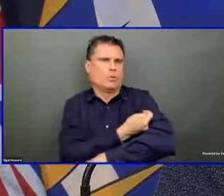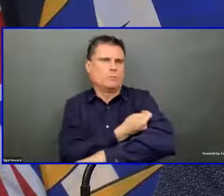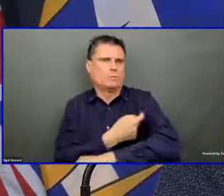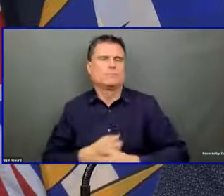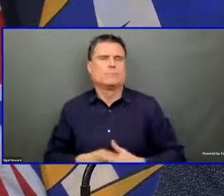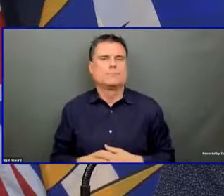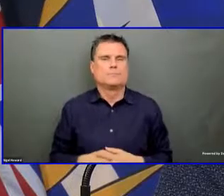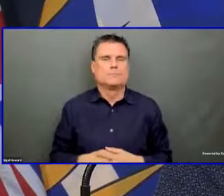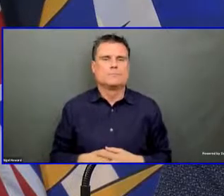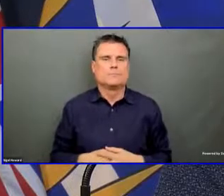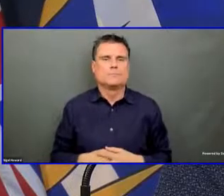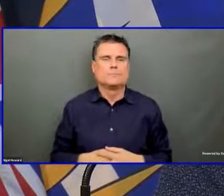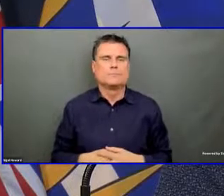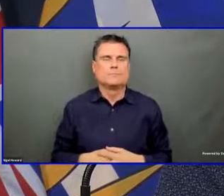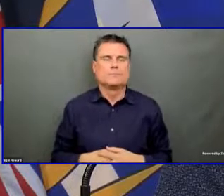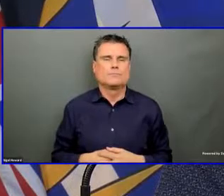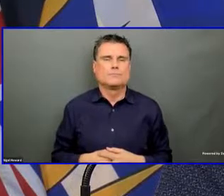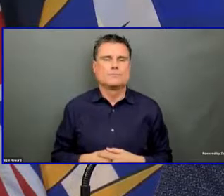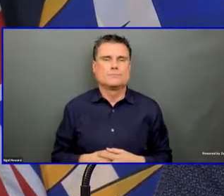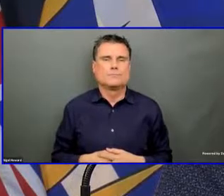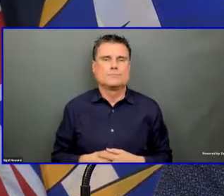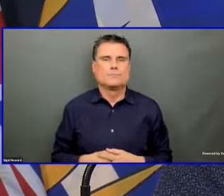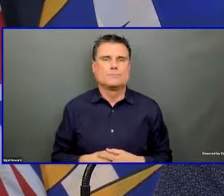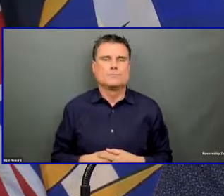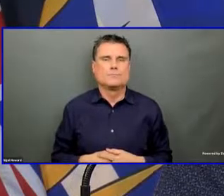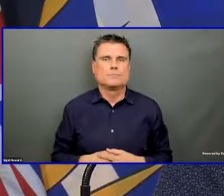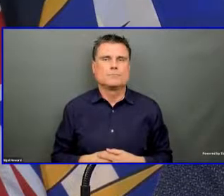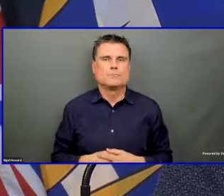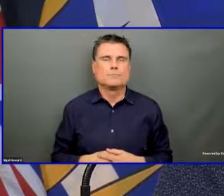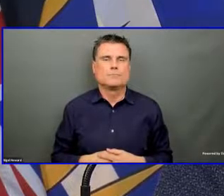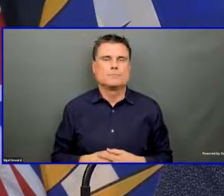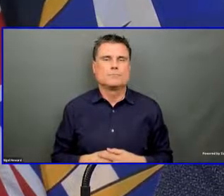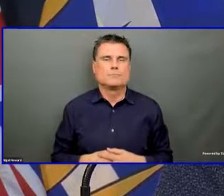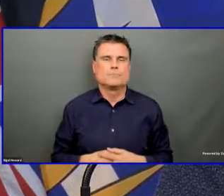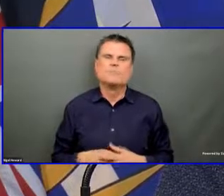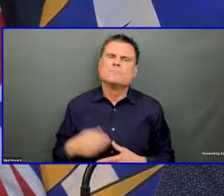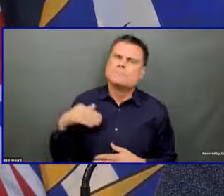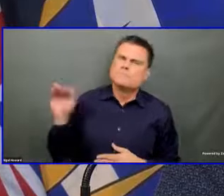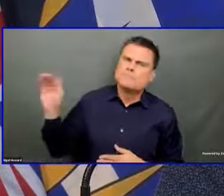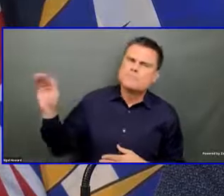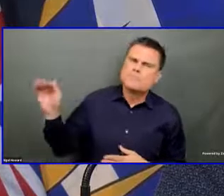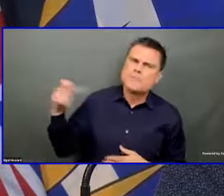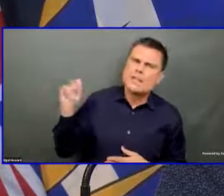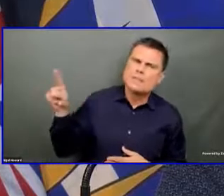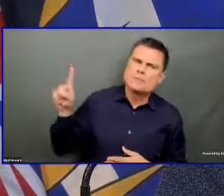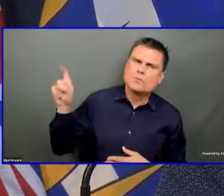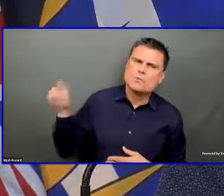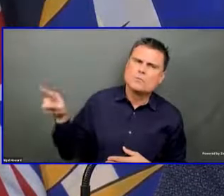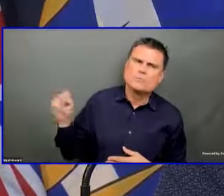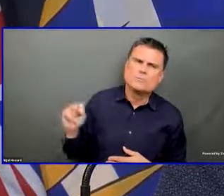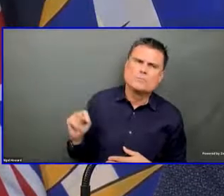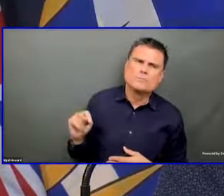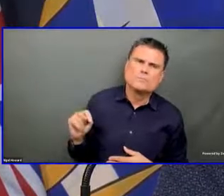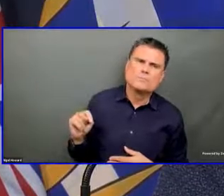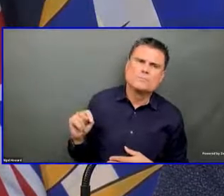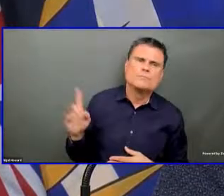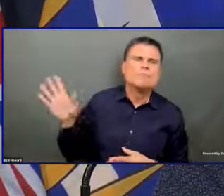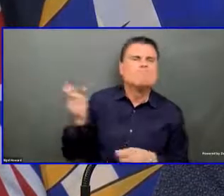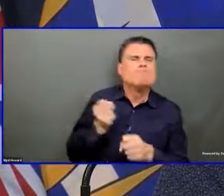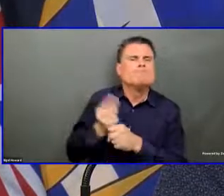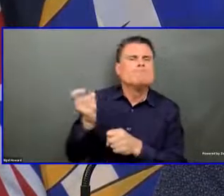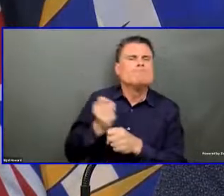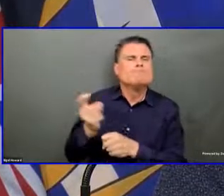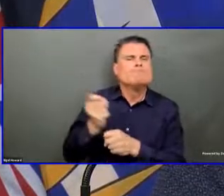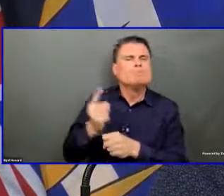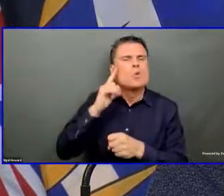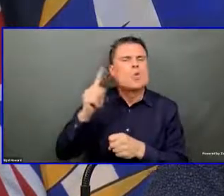Hi, Dr. Henry. Will you be permitting the annual Vaisakhi parade in Surrey to go ahead this year?